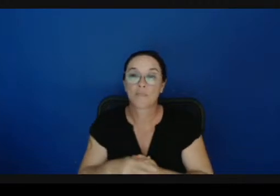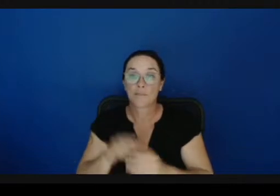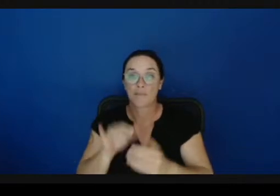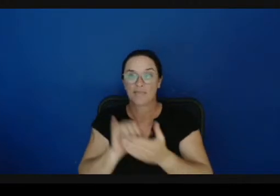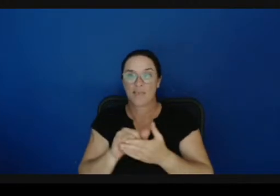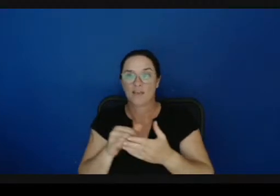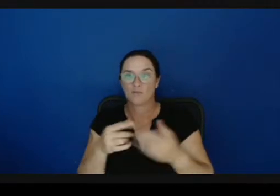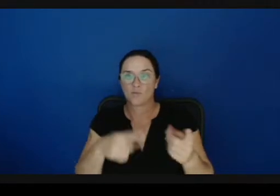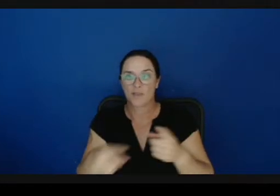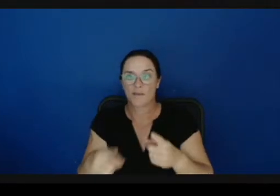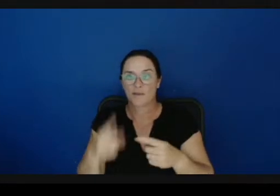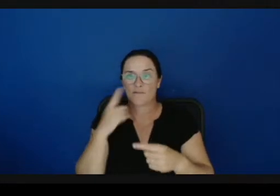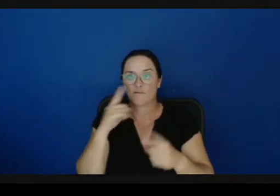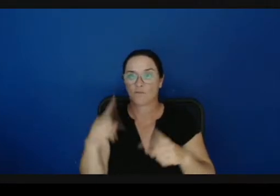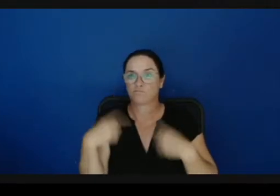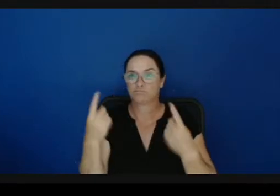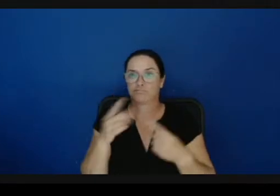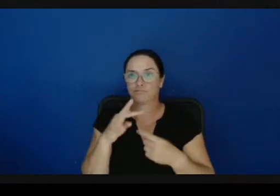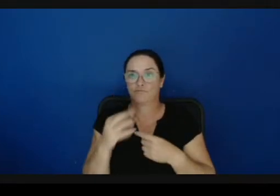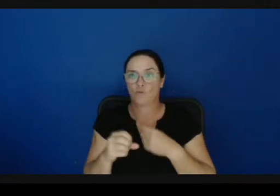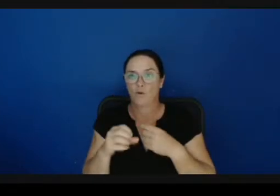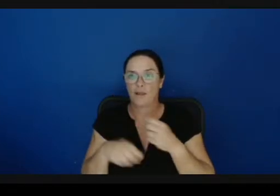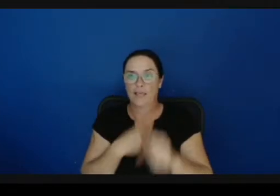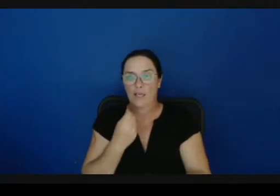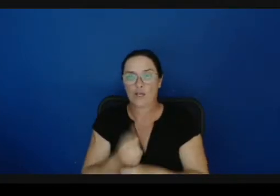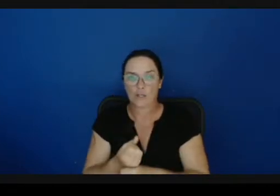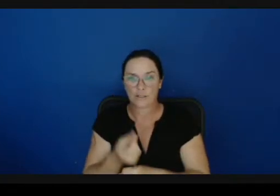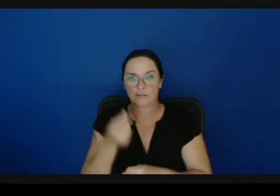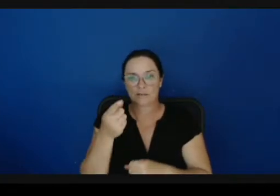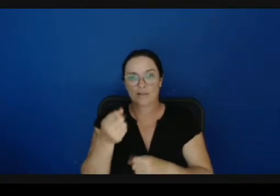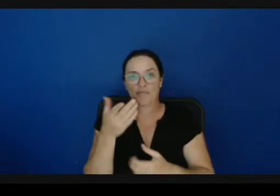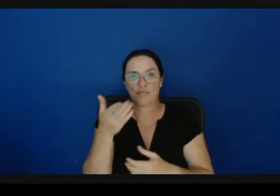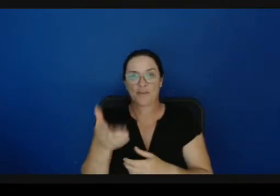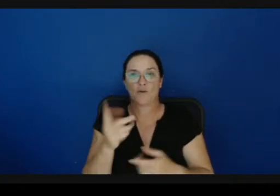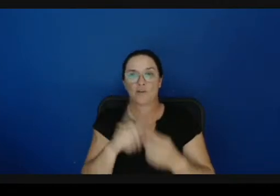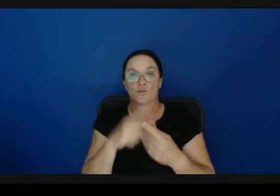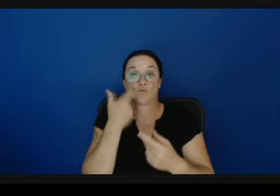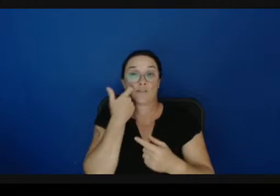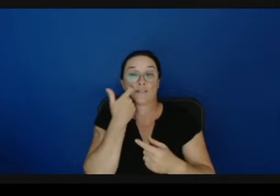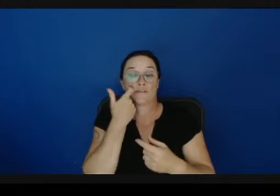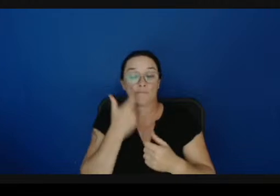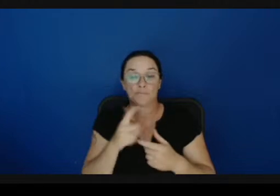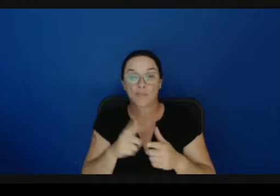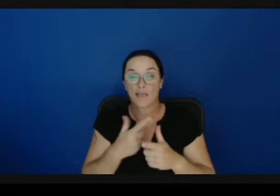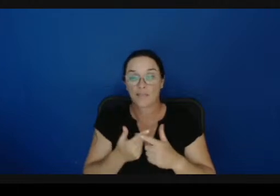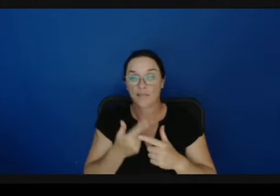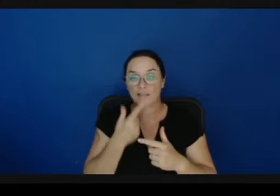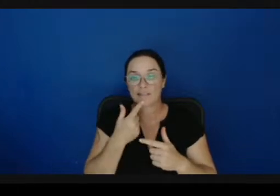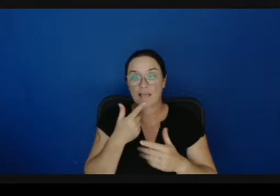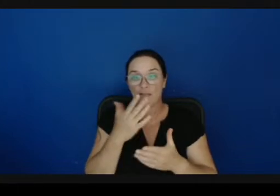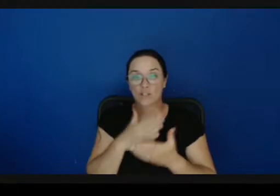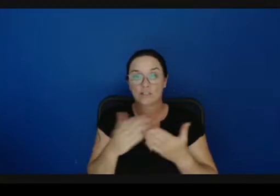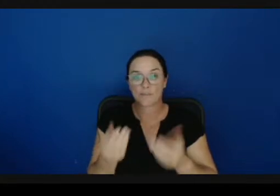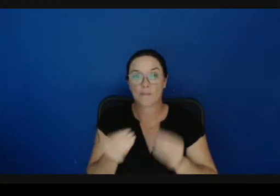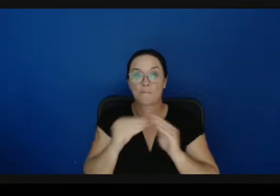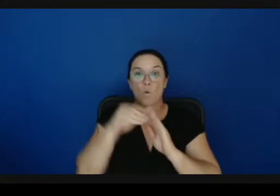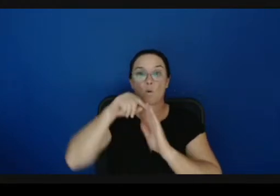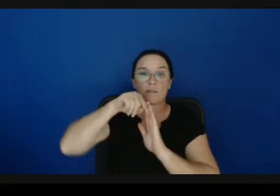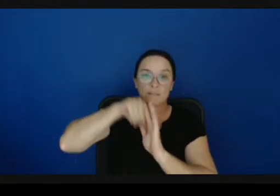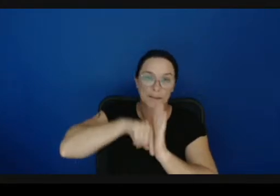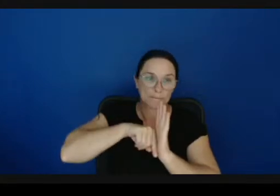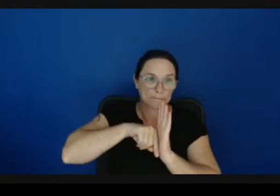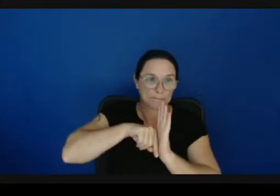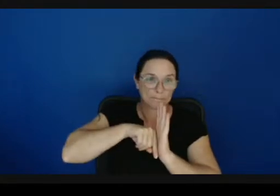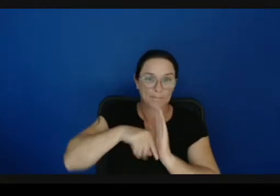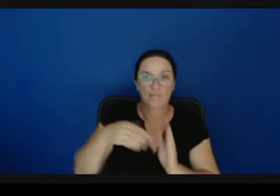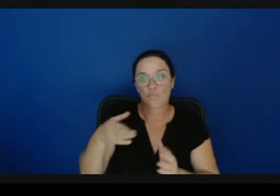been for the last 40 years, has been down in here until just recently. And they're also saying there's something much deeper down, and there it